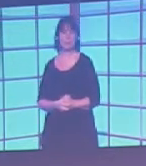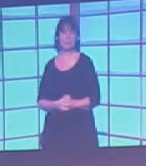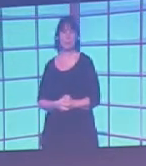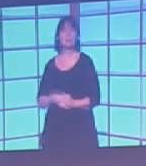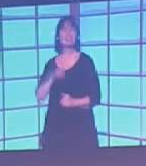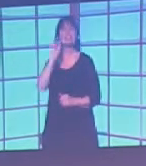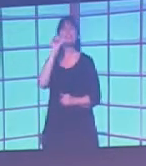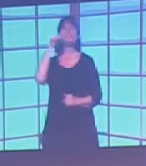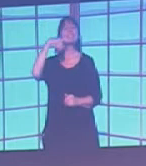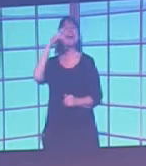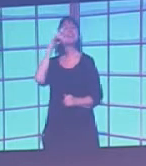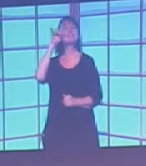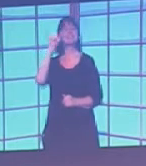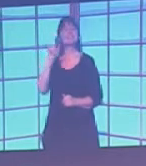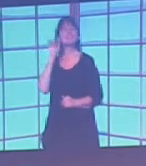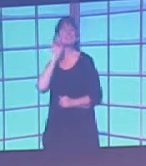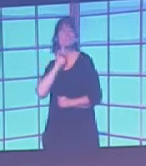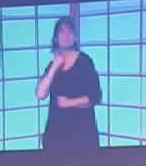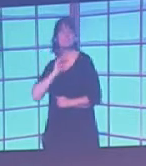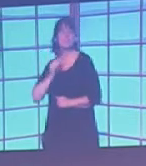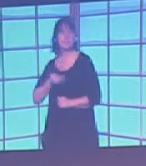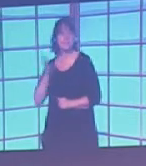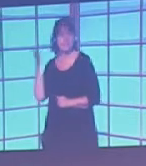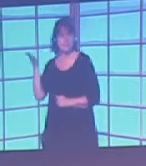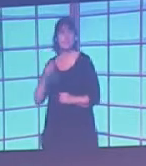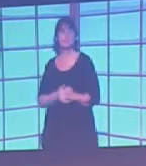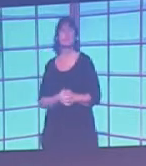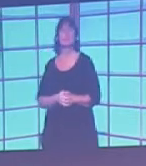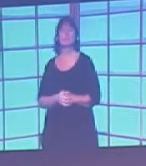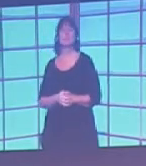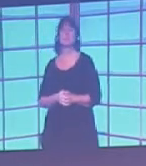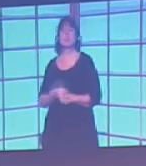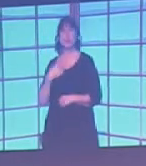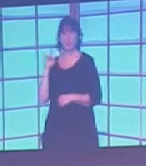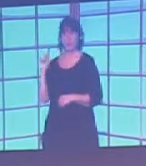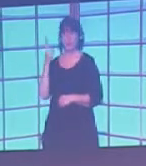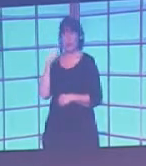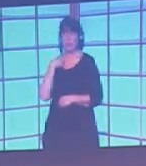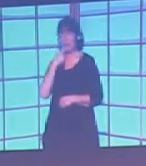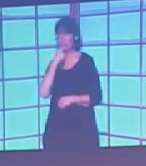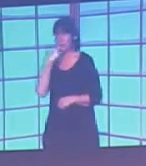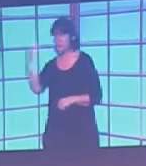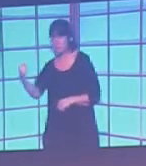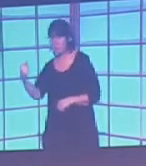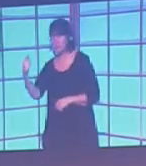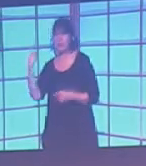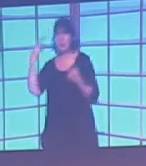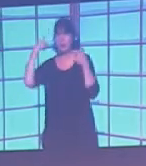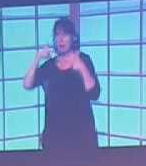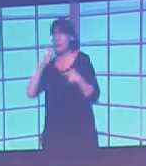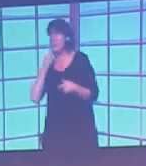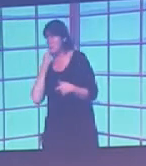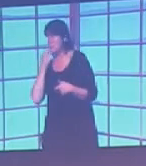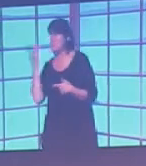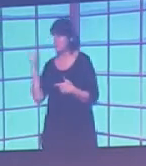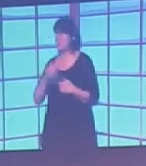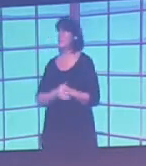Sandy, if I could start with you, please. Have you got a mic? Do you need to grab a microphone? Thank